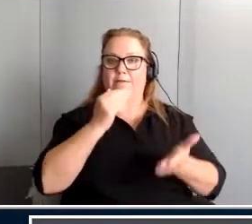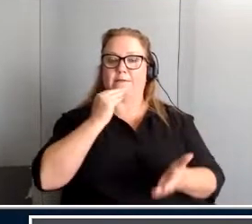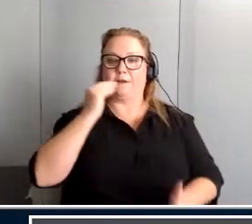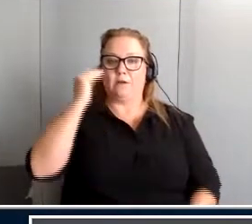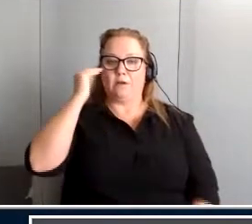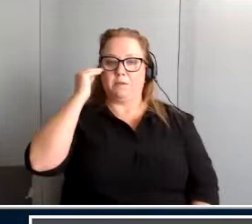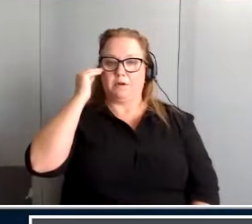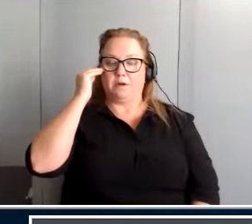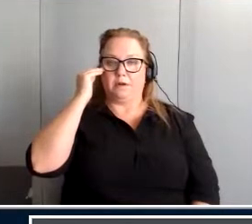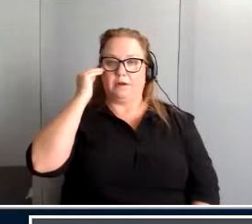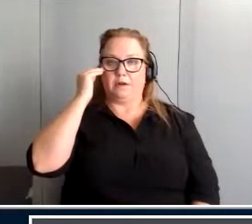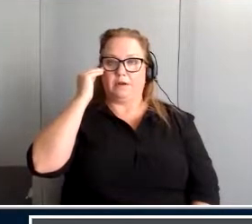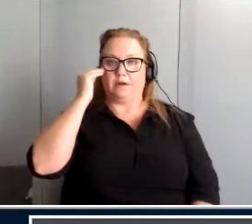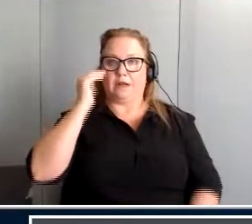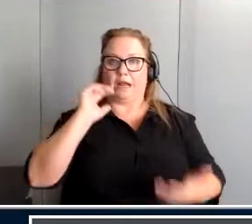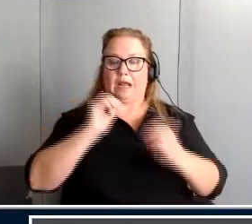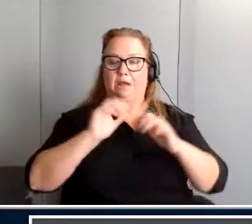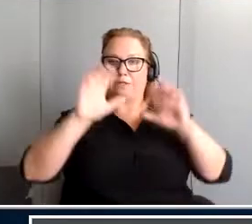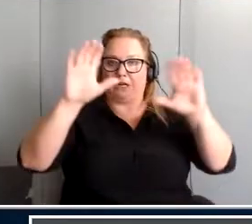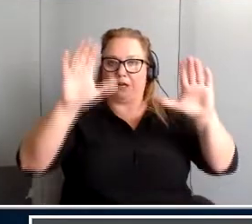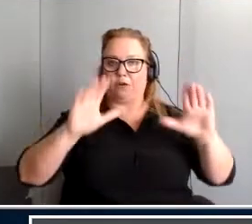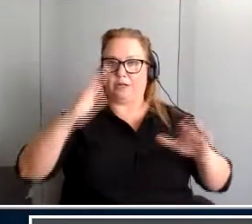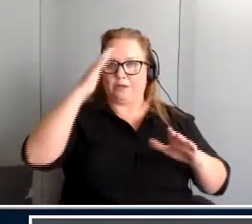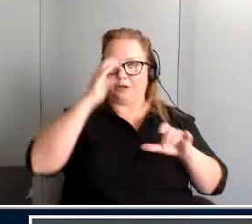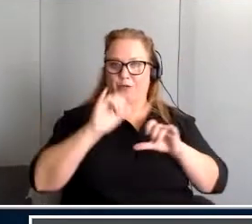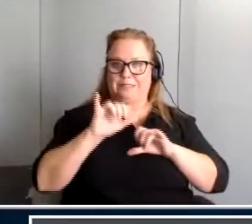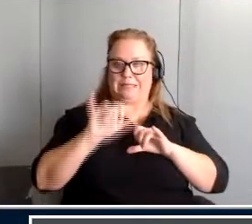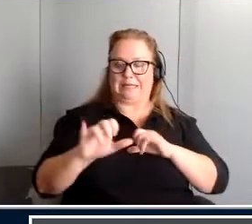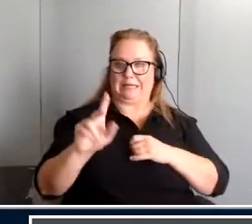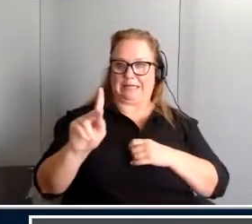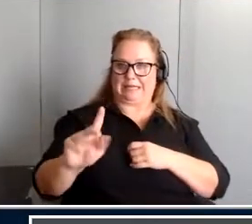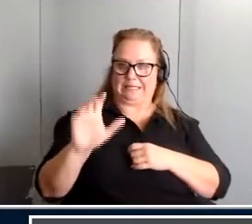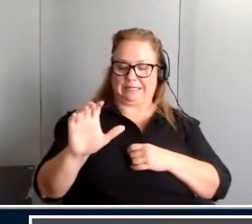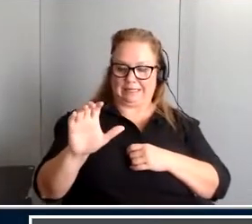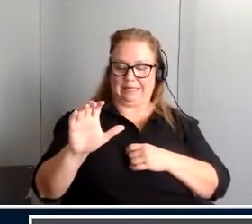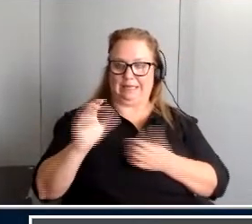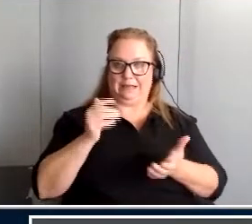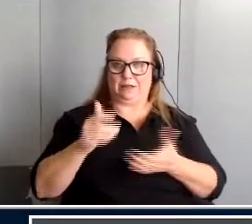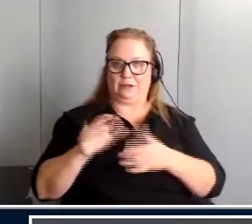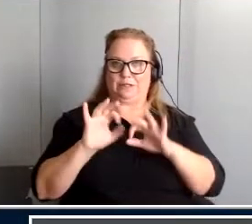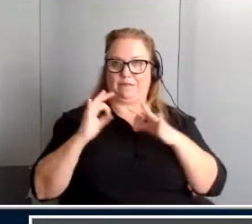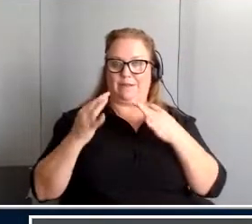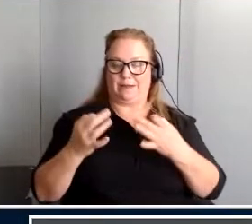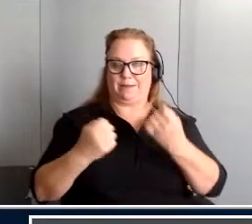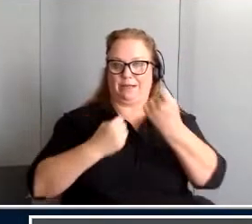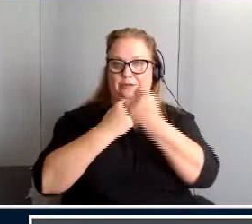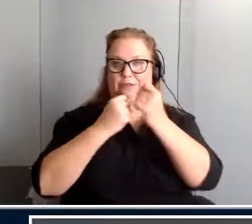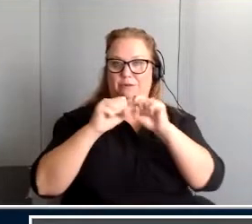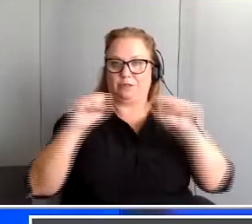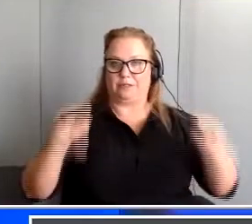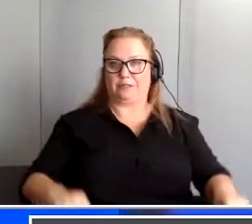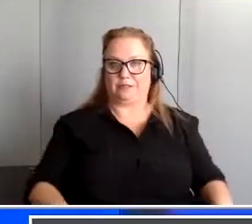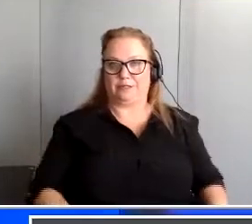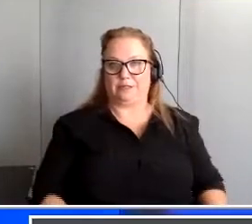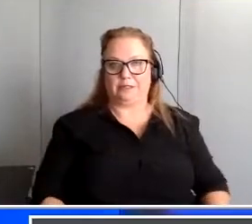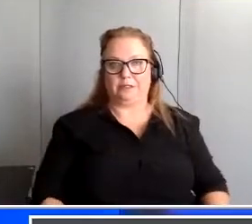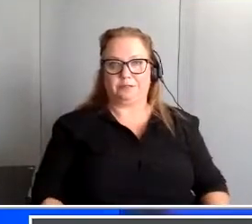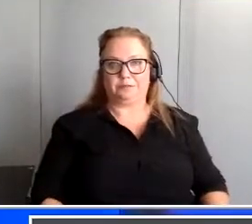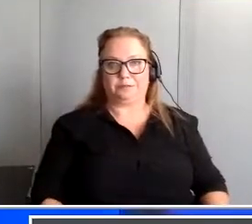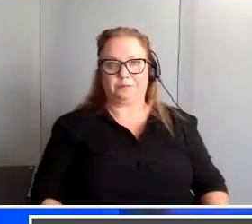know any different, but how great was that to know that you were staying here and could be close to family and your support system? Yeah, it was